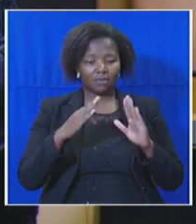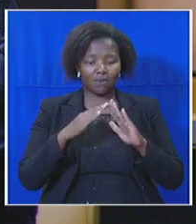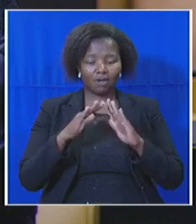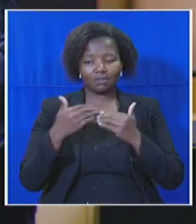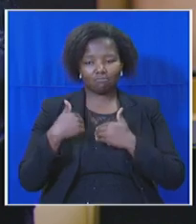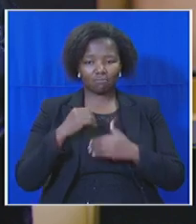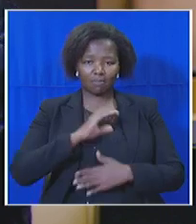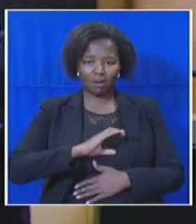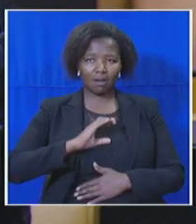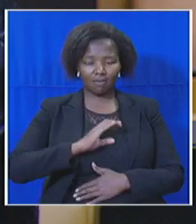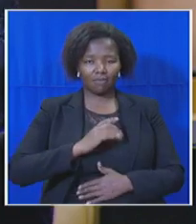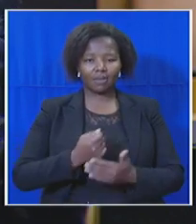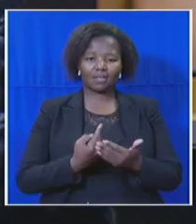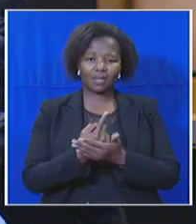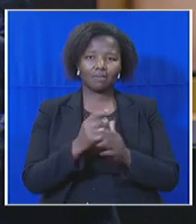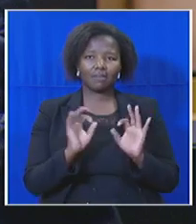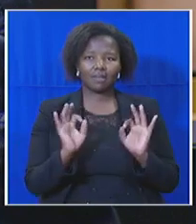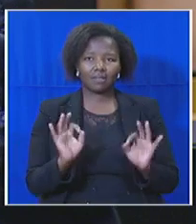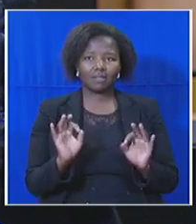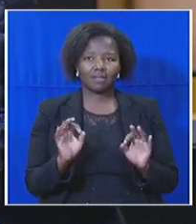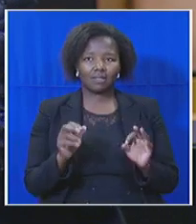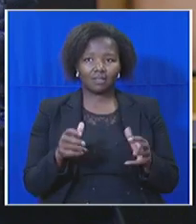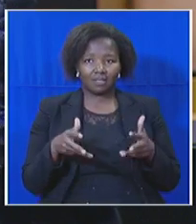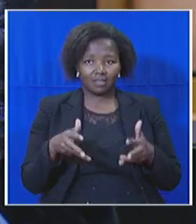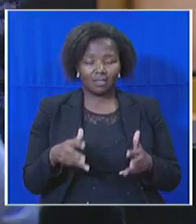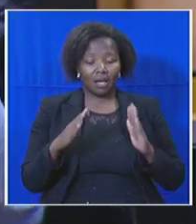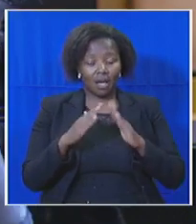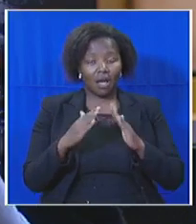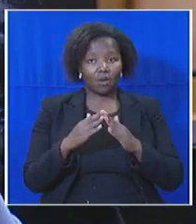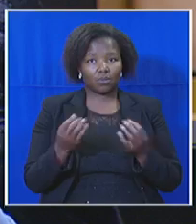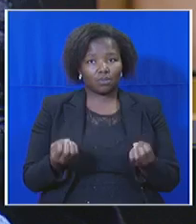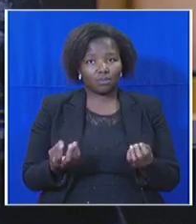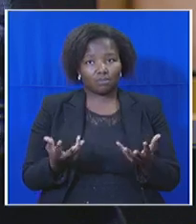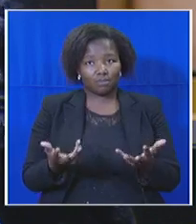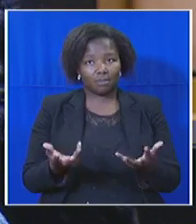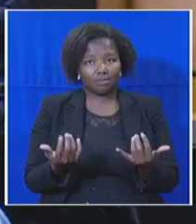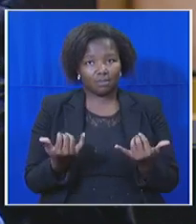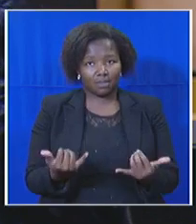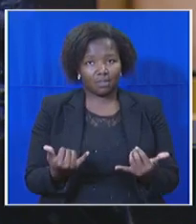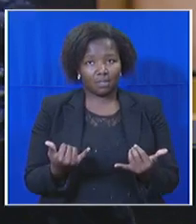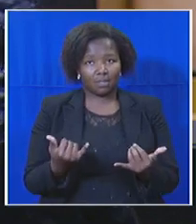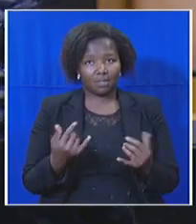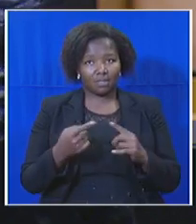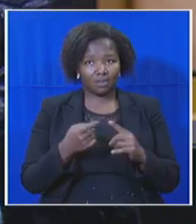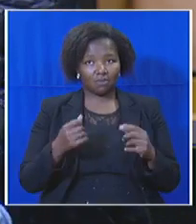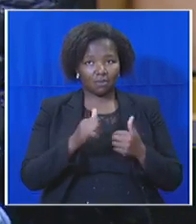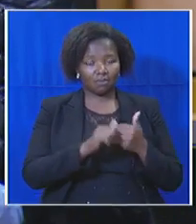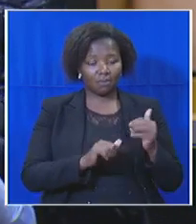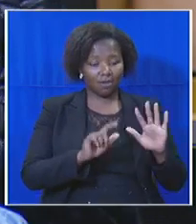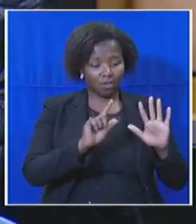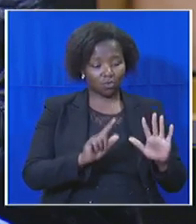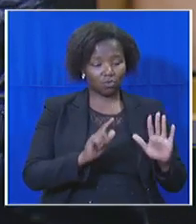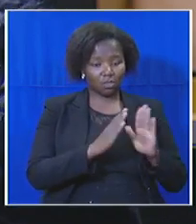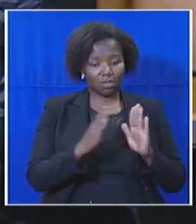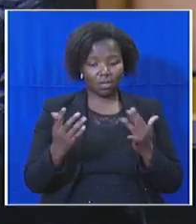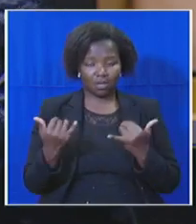business. And to deliver those housing on record, starting in July, by now 200 houses have been